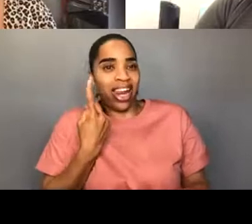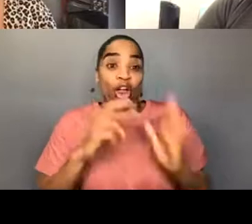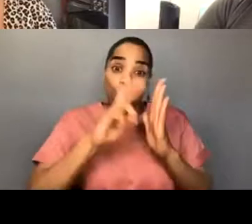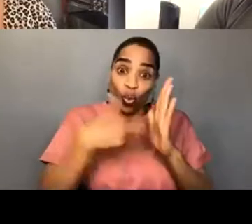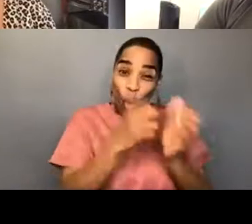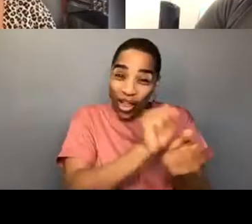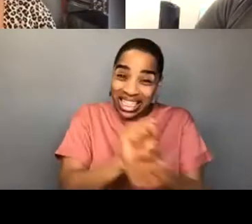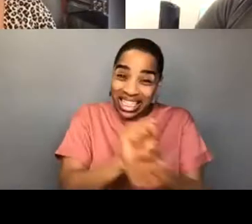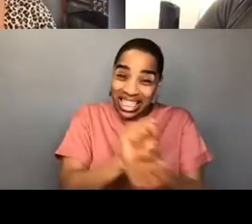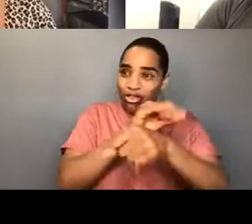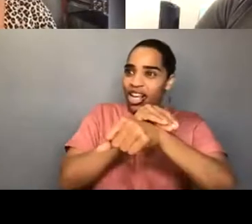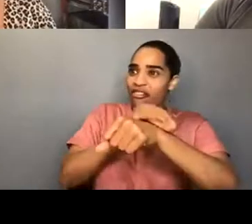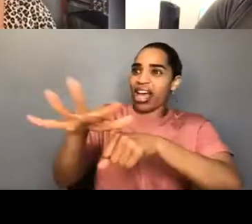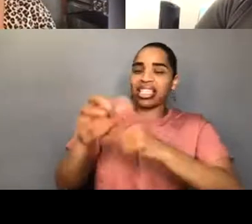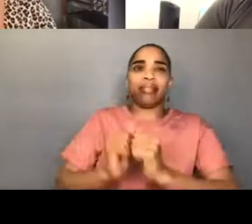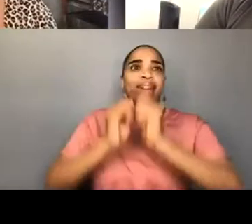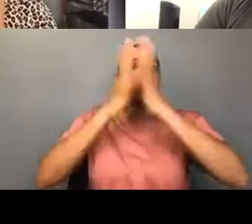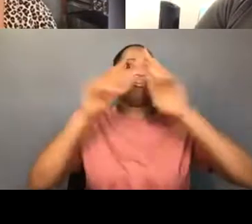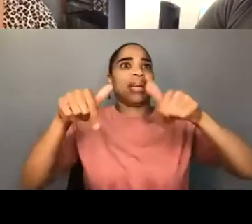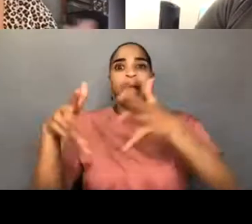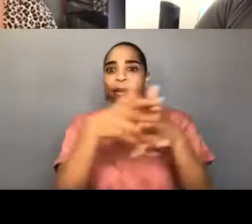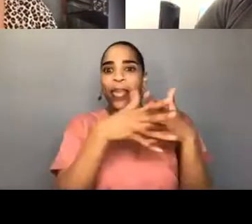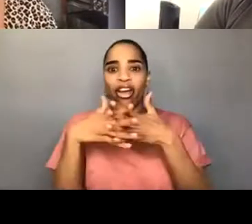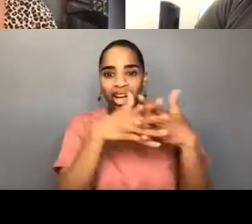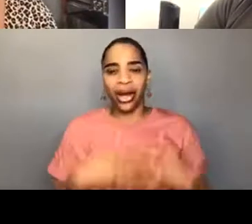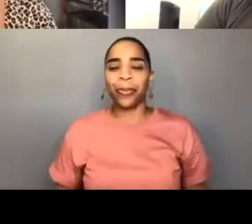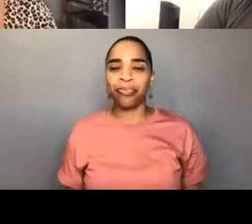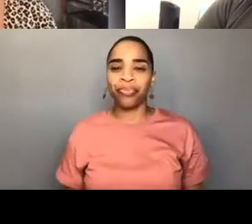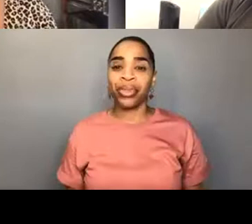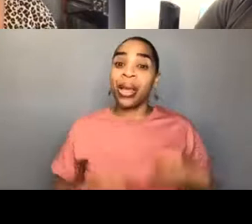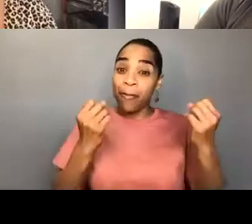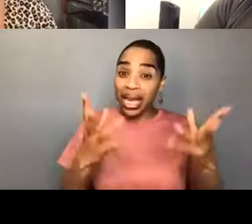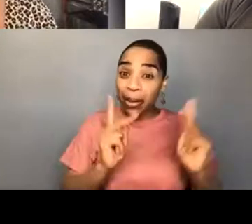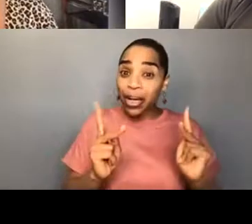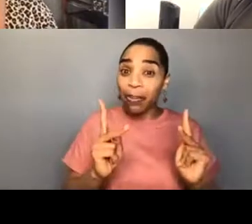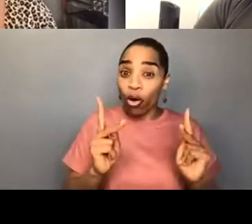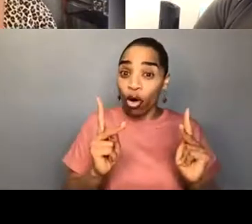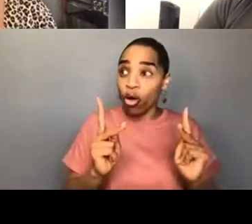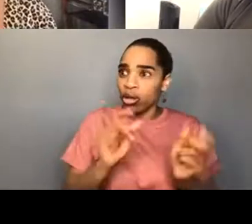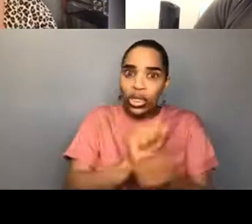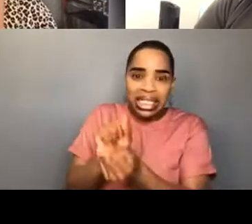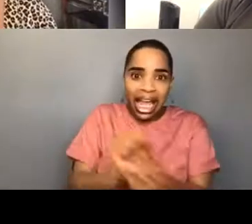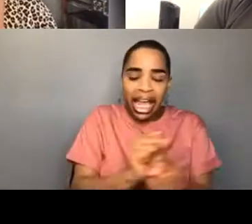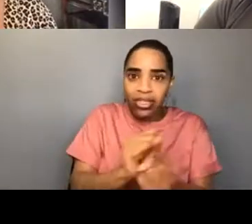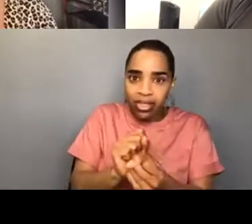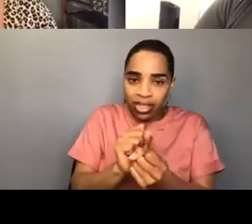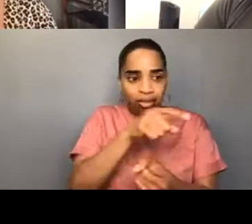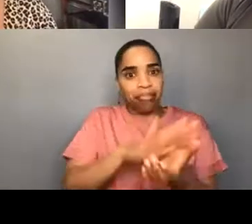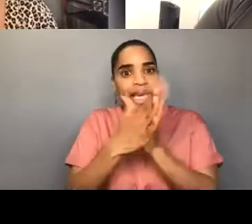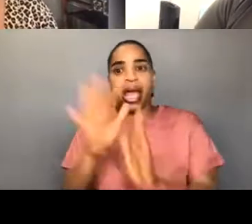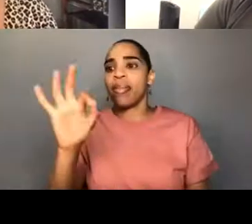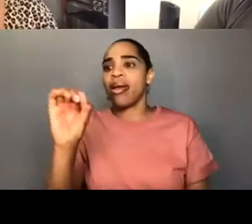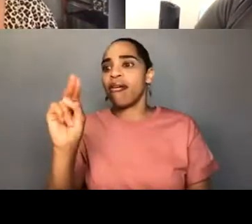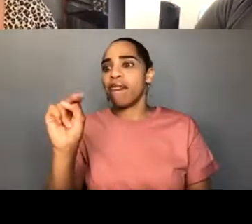played in our founding. Not just that a lot of our founders were enslavers, but that it was one of